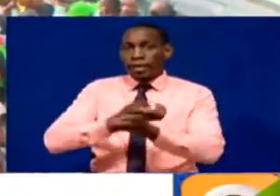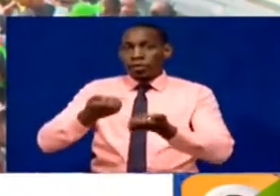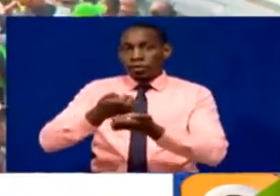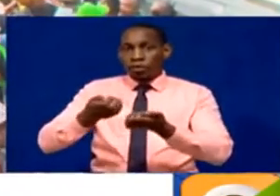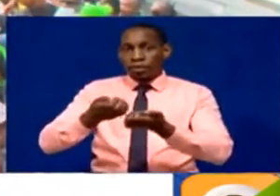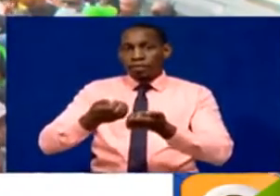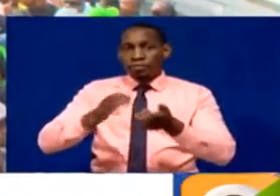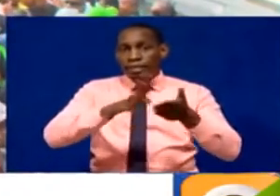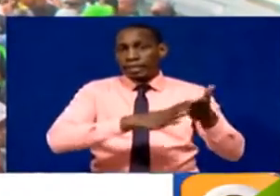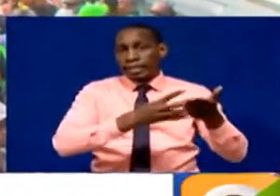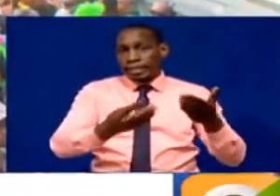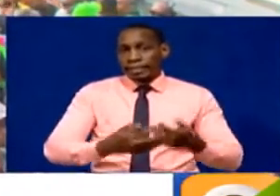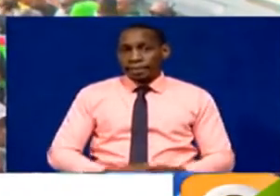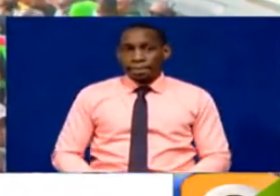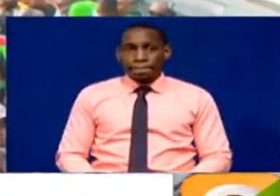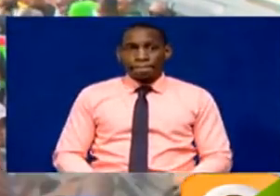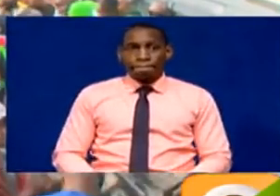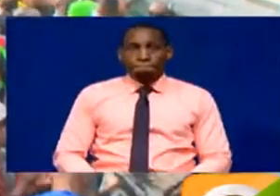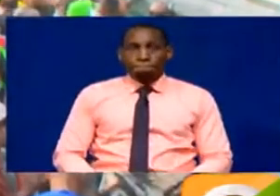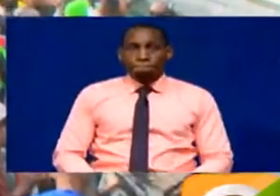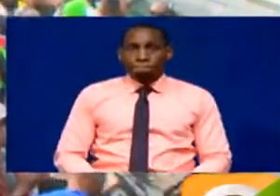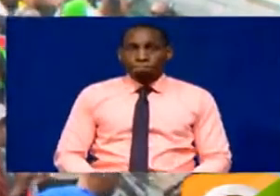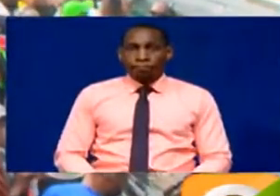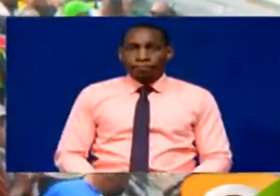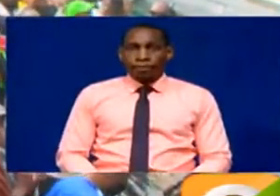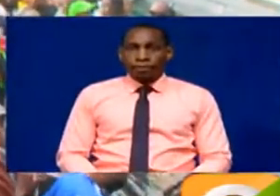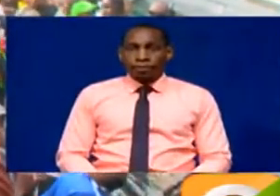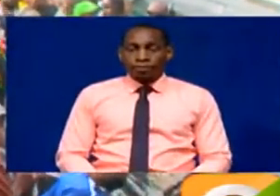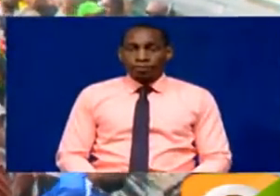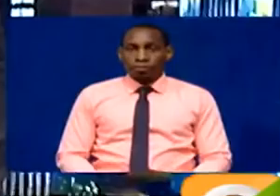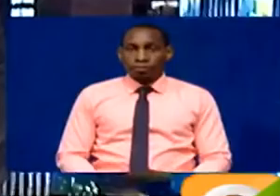Stephen Leto, Citizen TV, Koimoto, Kitisuru.